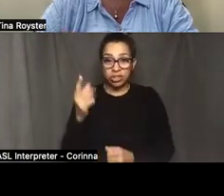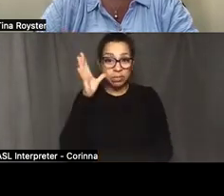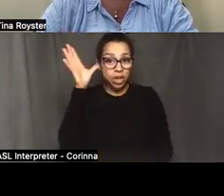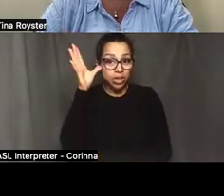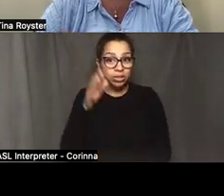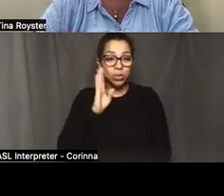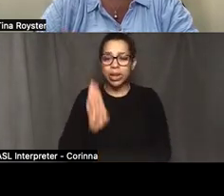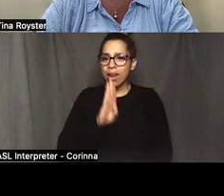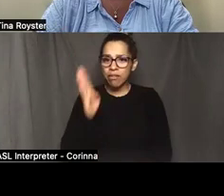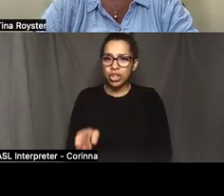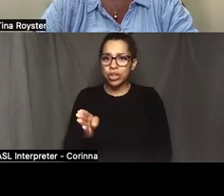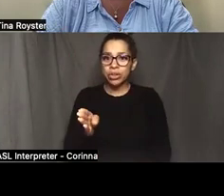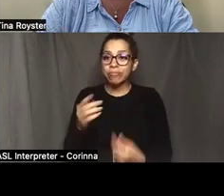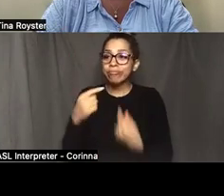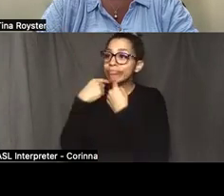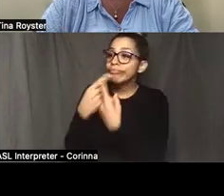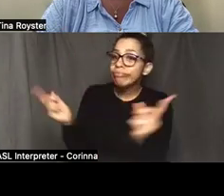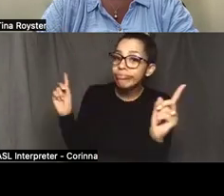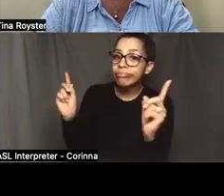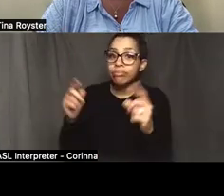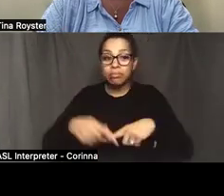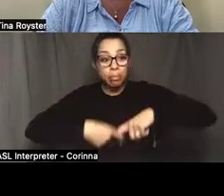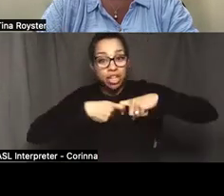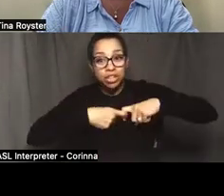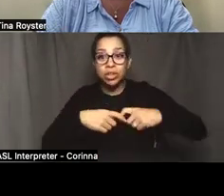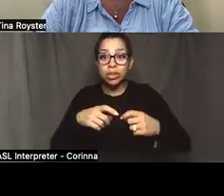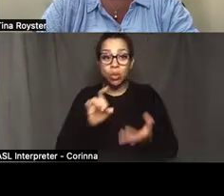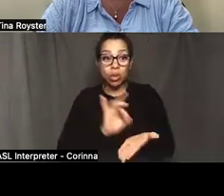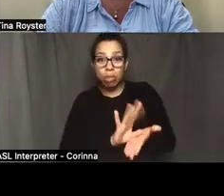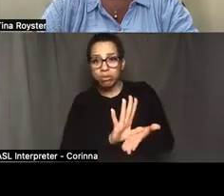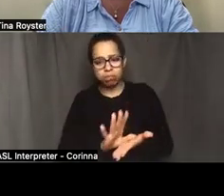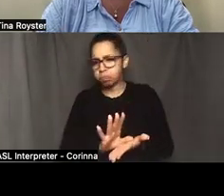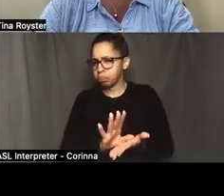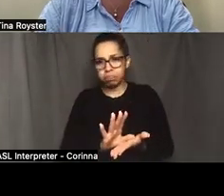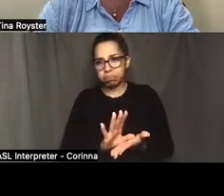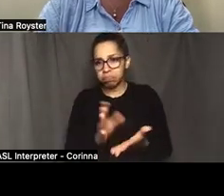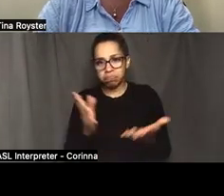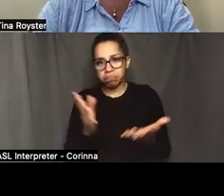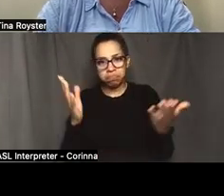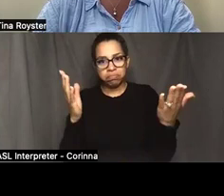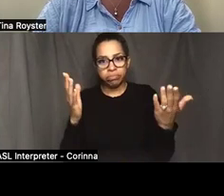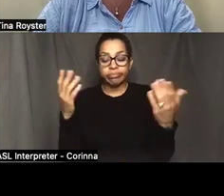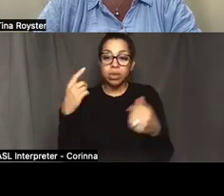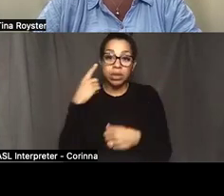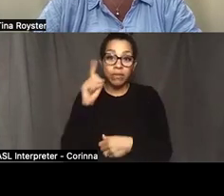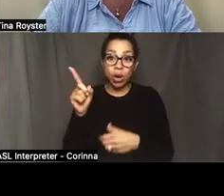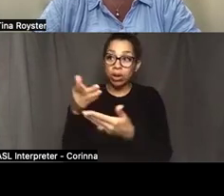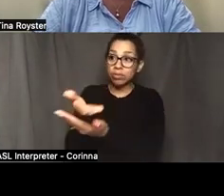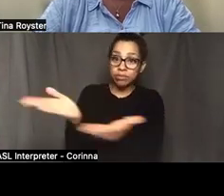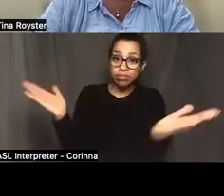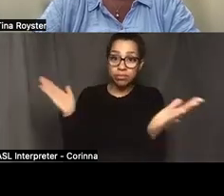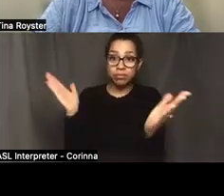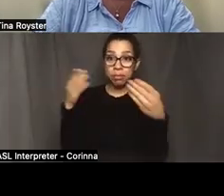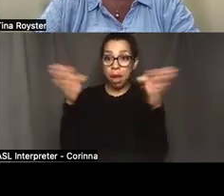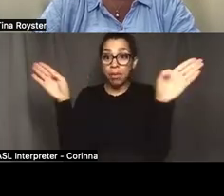the suspension or expulsion, and just for the knowledge of the wider crowd, a principal at